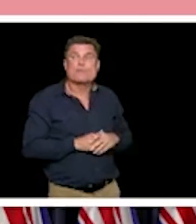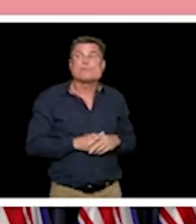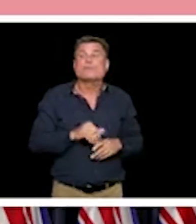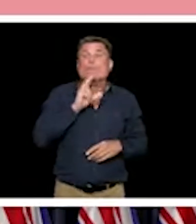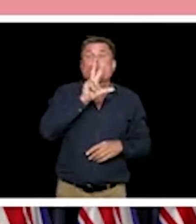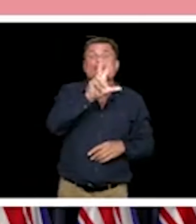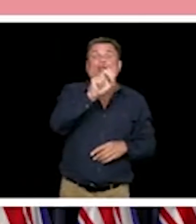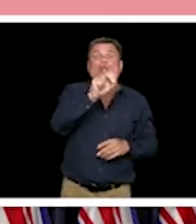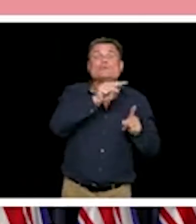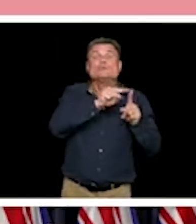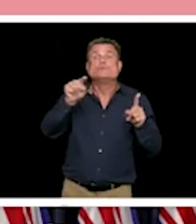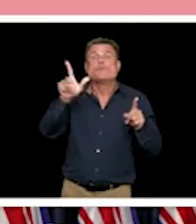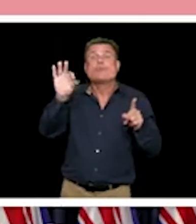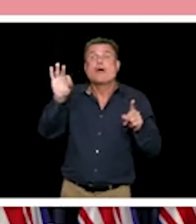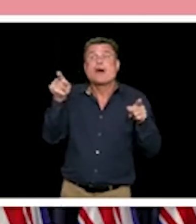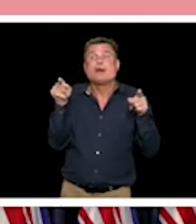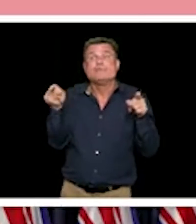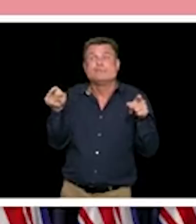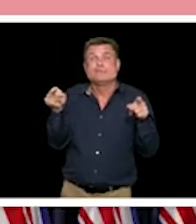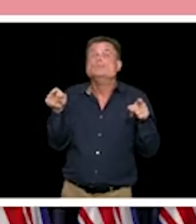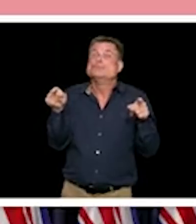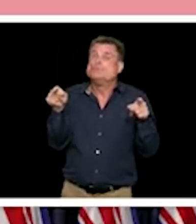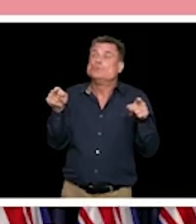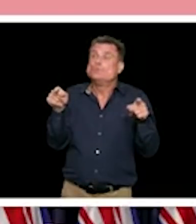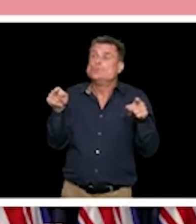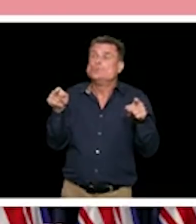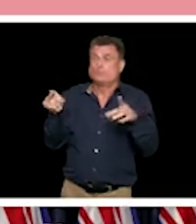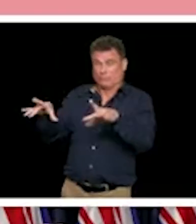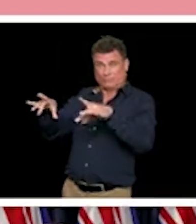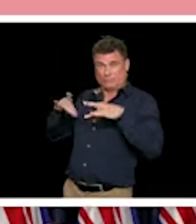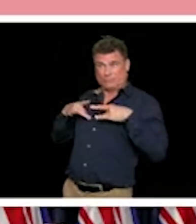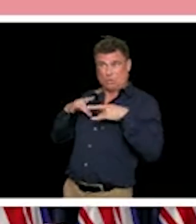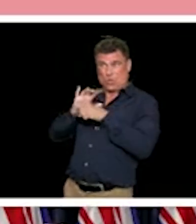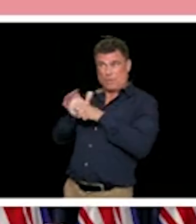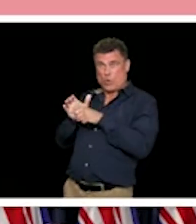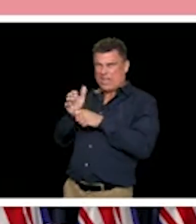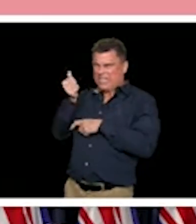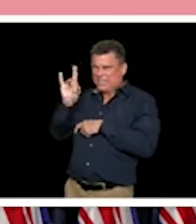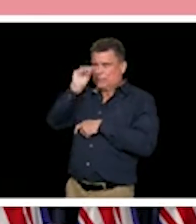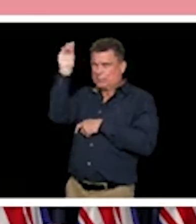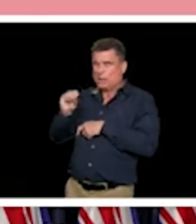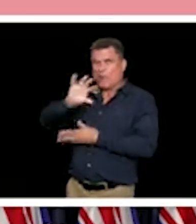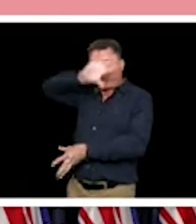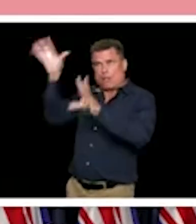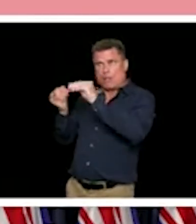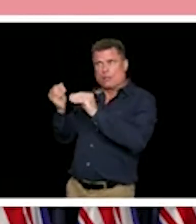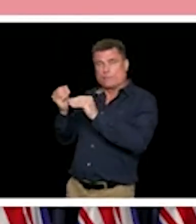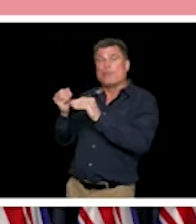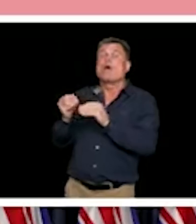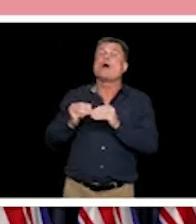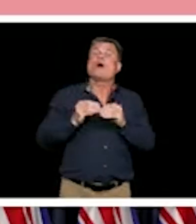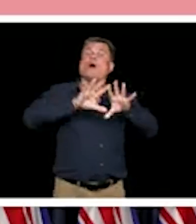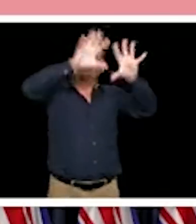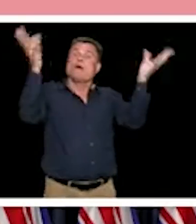where 17 or 18% of our cases are in those age groups compared to their representative in the population of